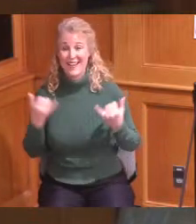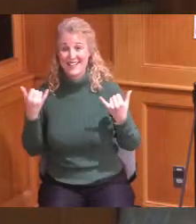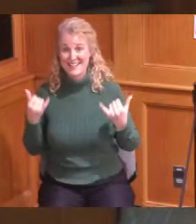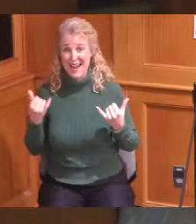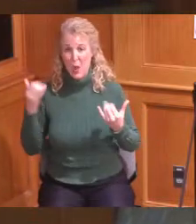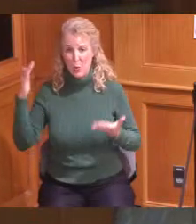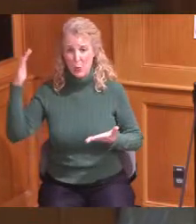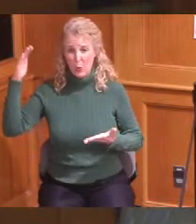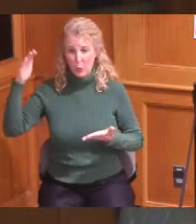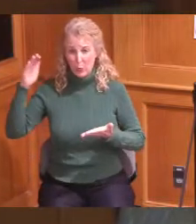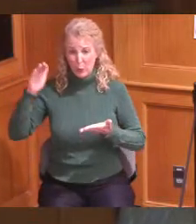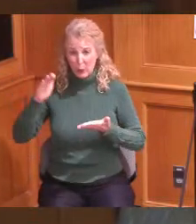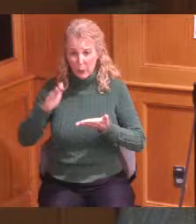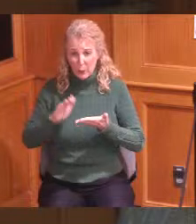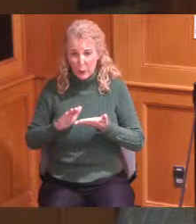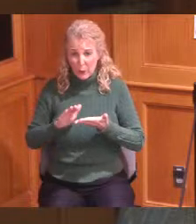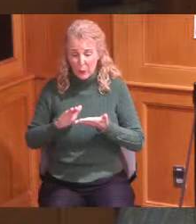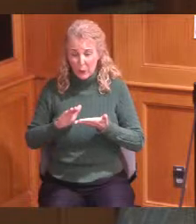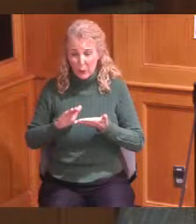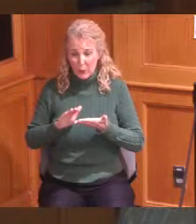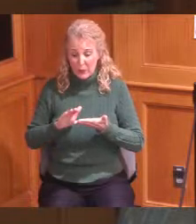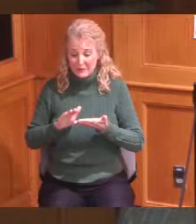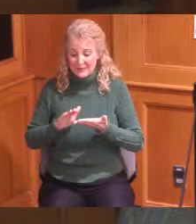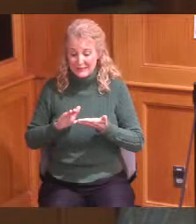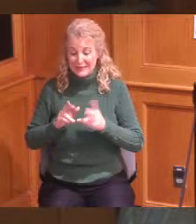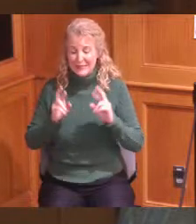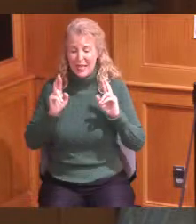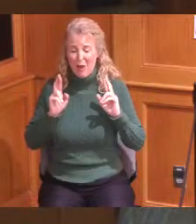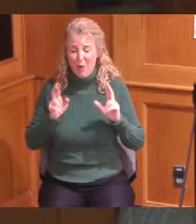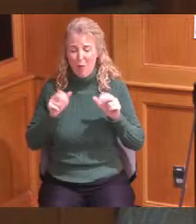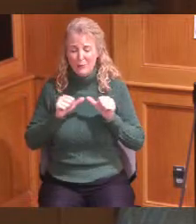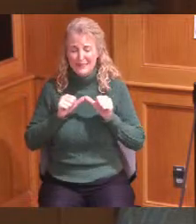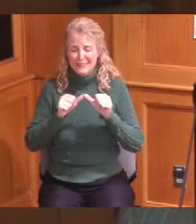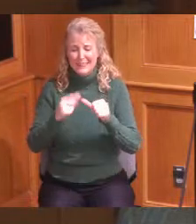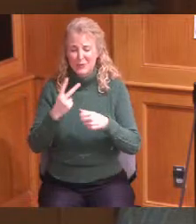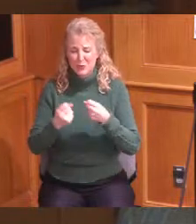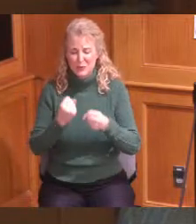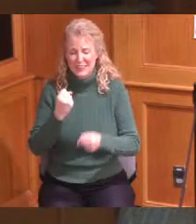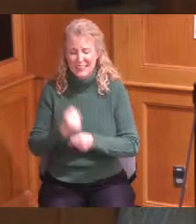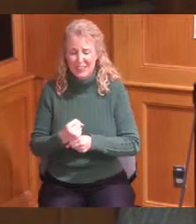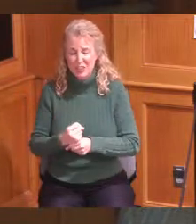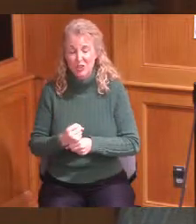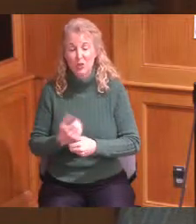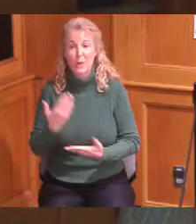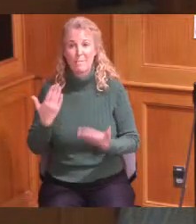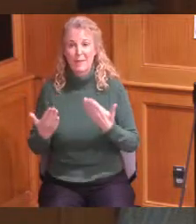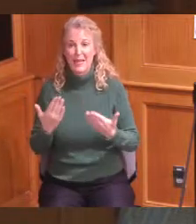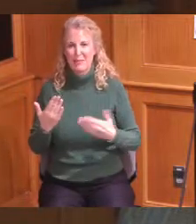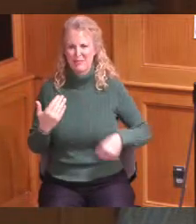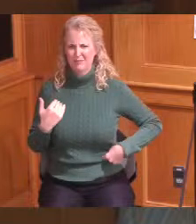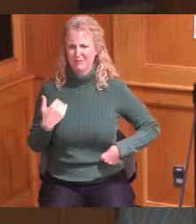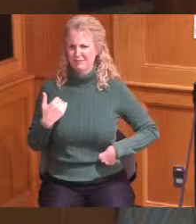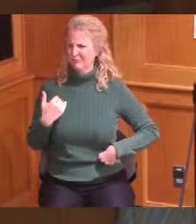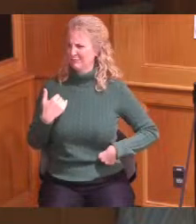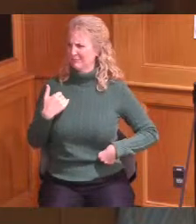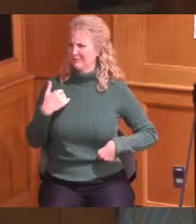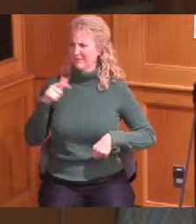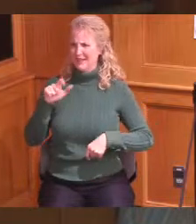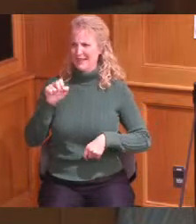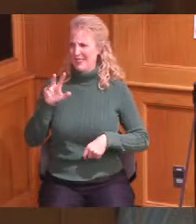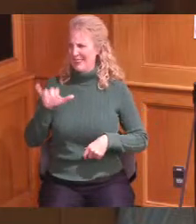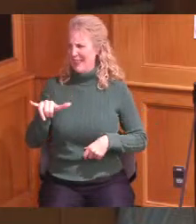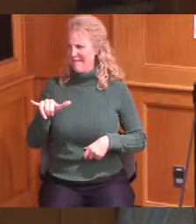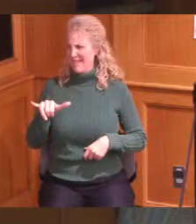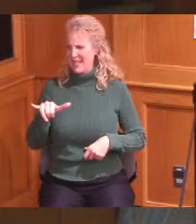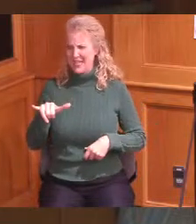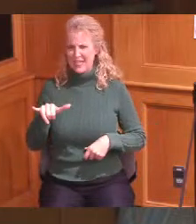gone to, man, we can't, you know, we hope we can make it. And so some might be watching and say, when it gets time for the levy, all of